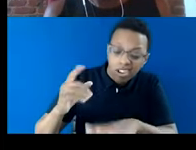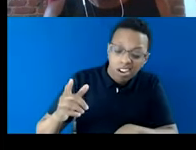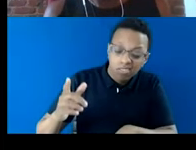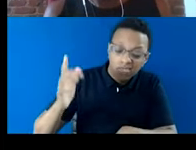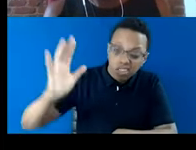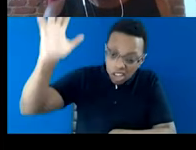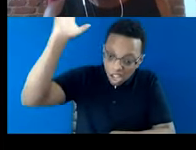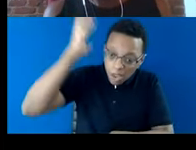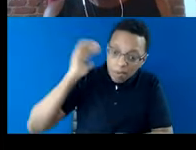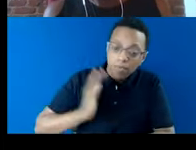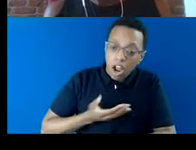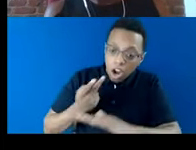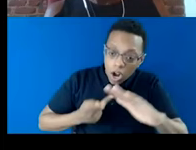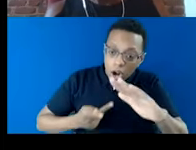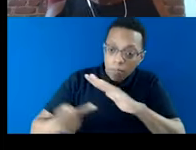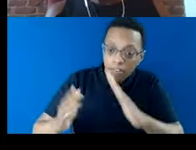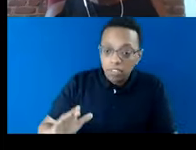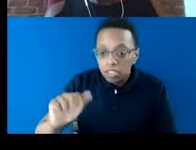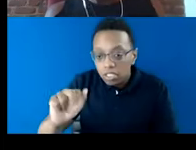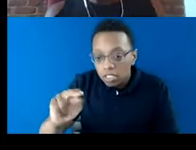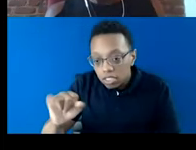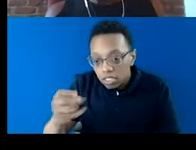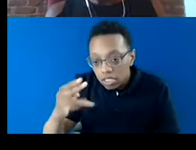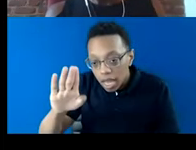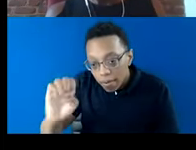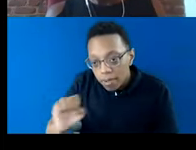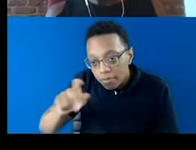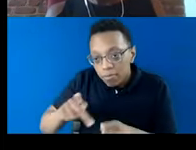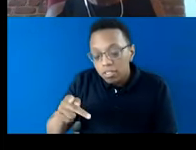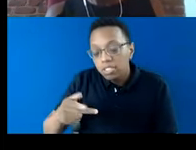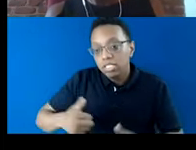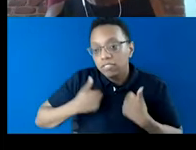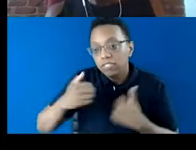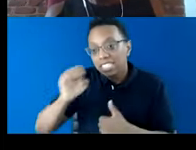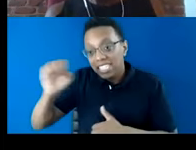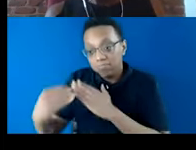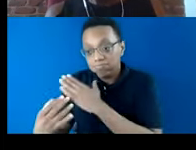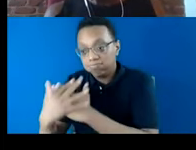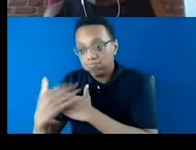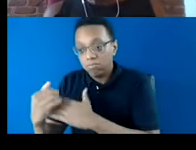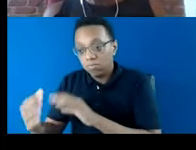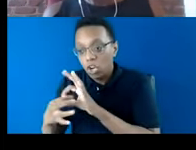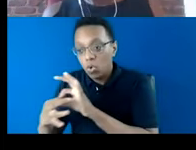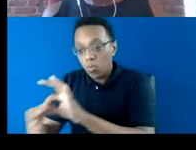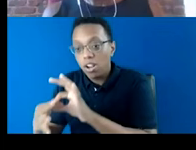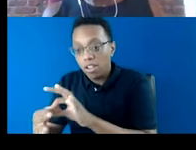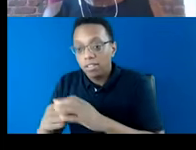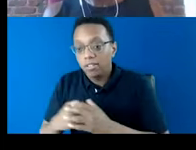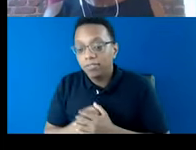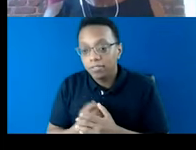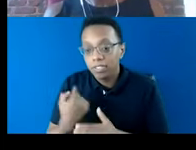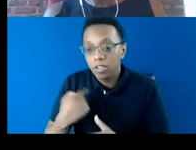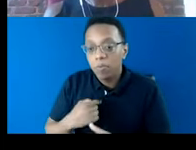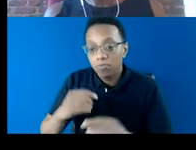our Anishinaabeg people lived on the eastern seaboard, and we were related to those people out there, the Wampanoags and others, and we were instructed